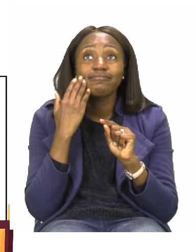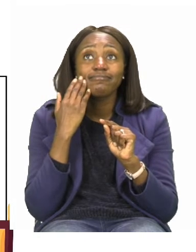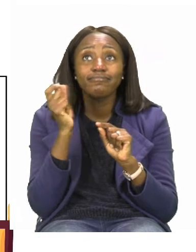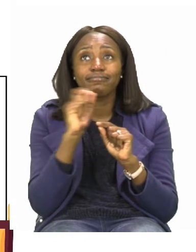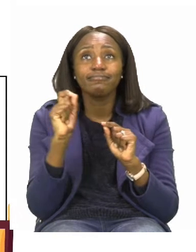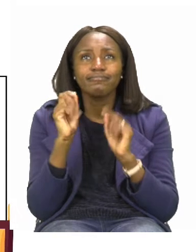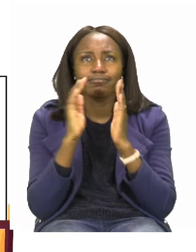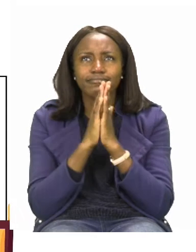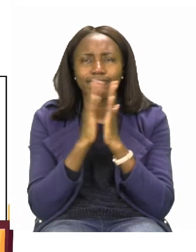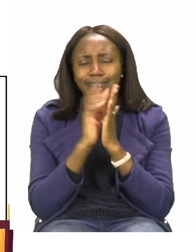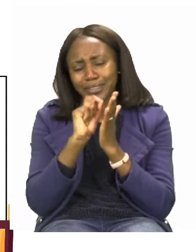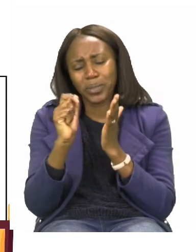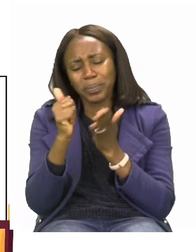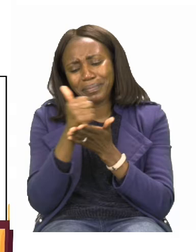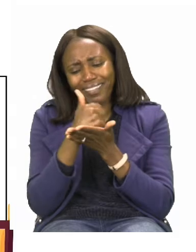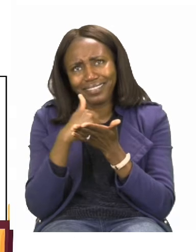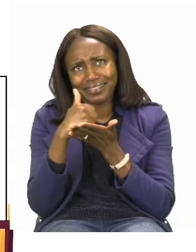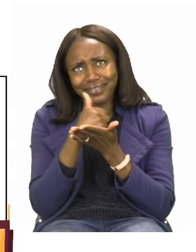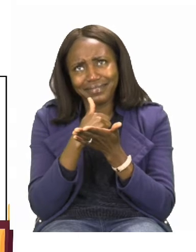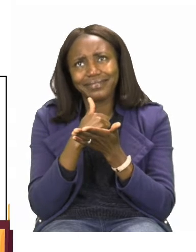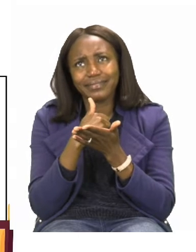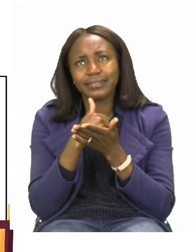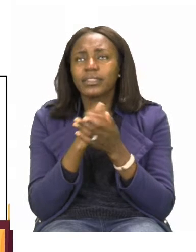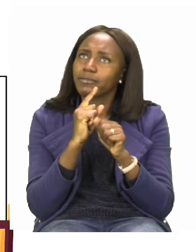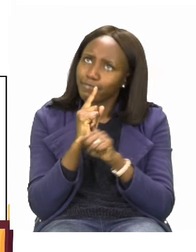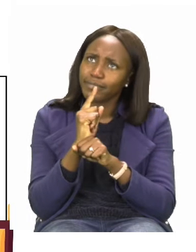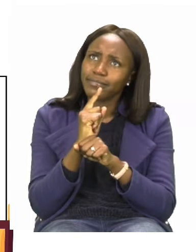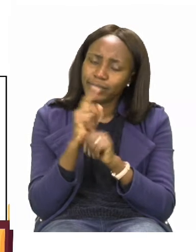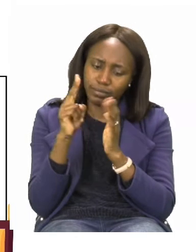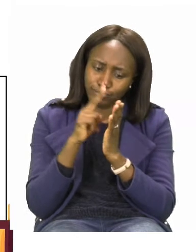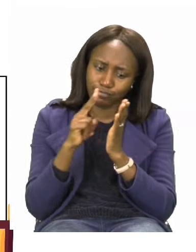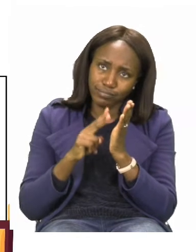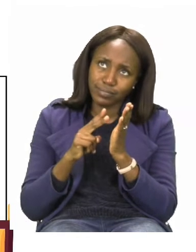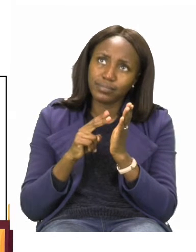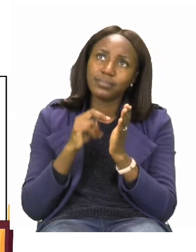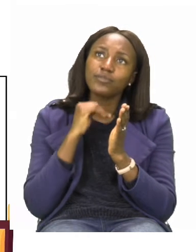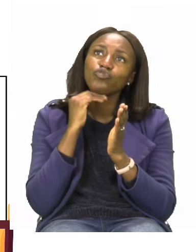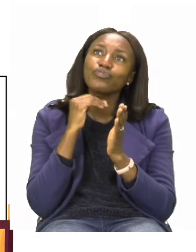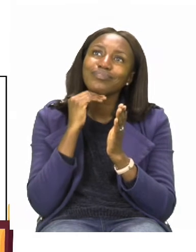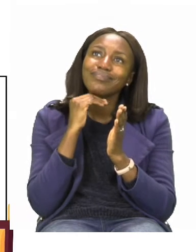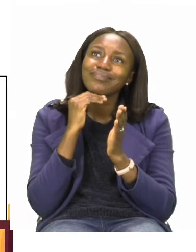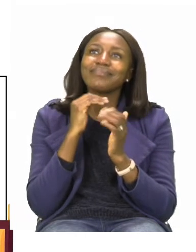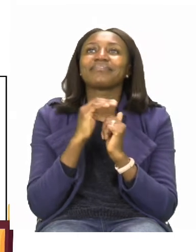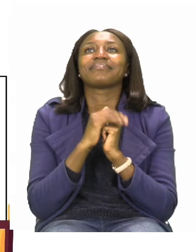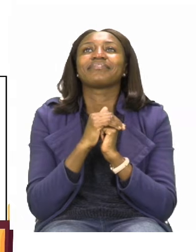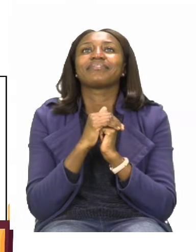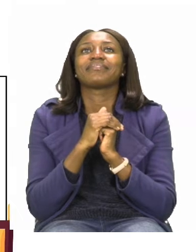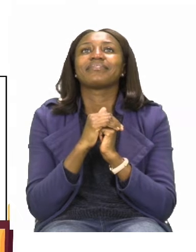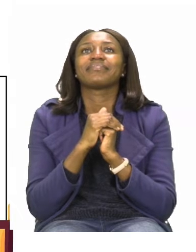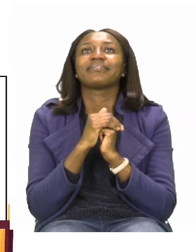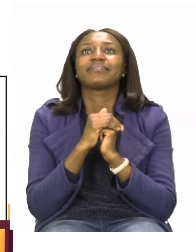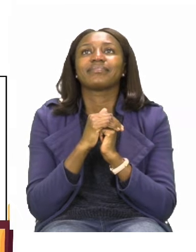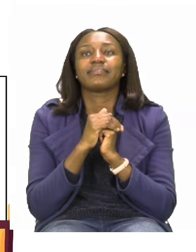that you write neatly. But before that, you need to read what is the passage saying. Remember, we read